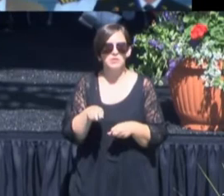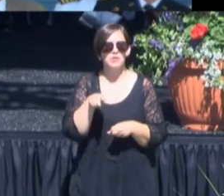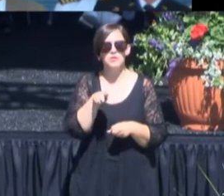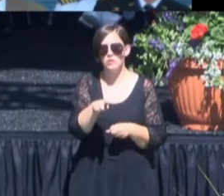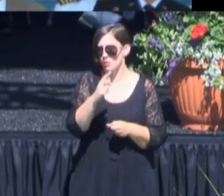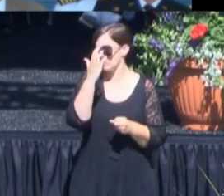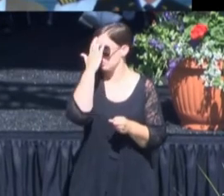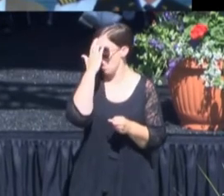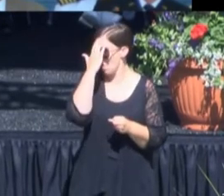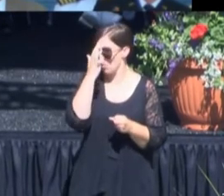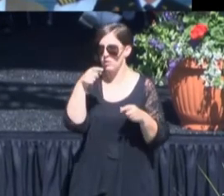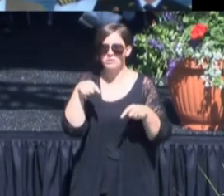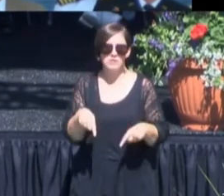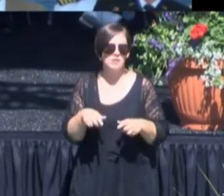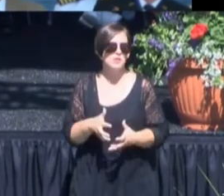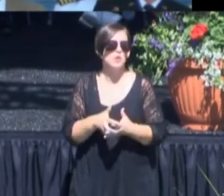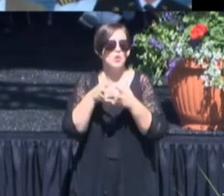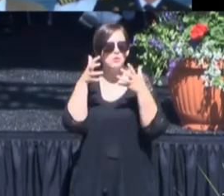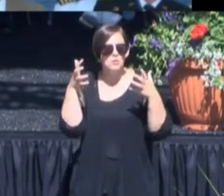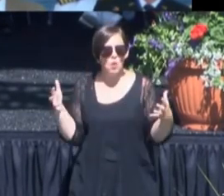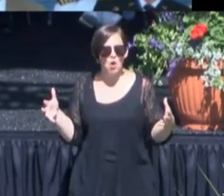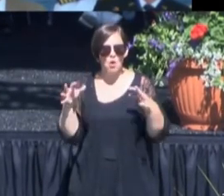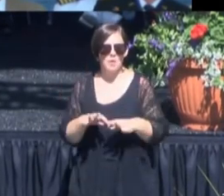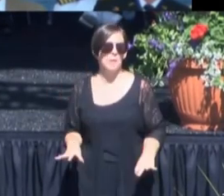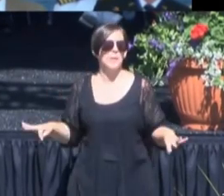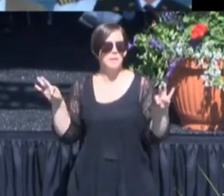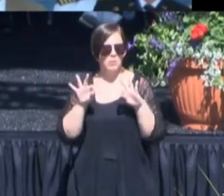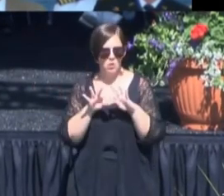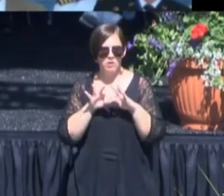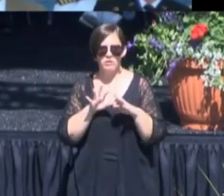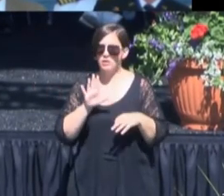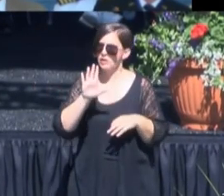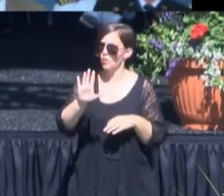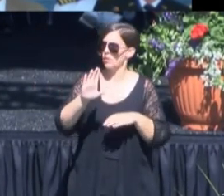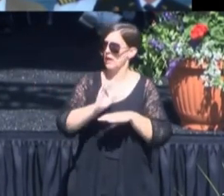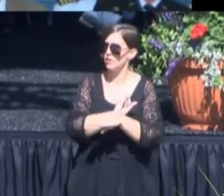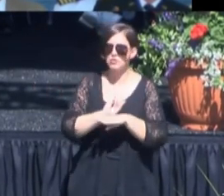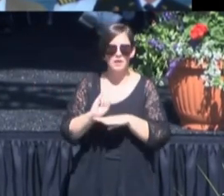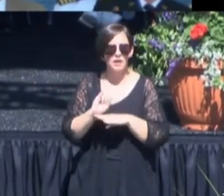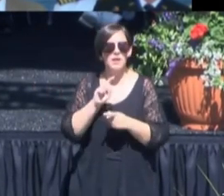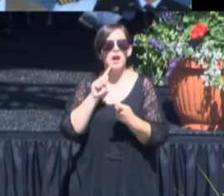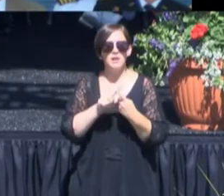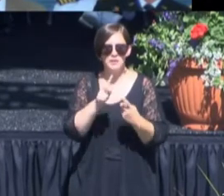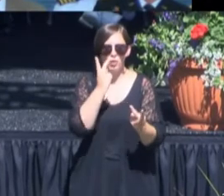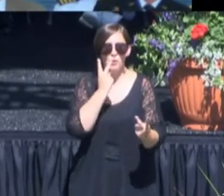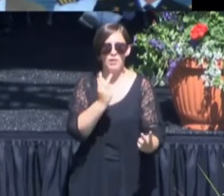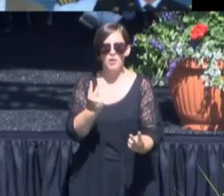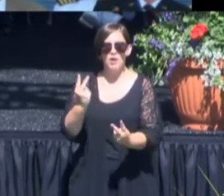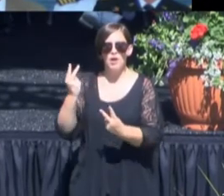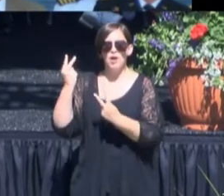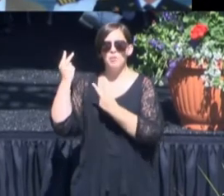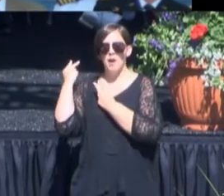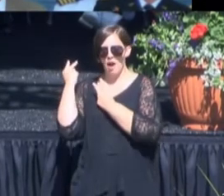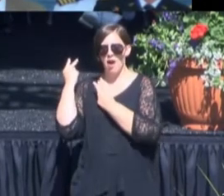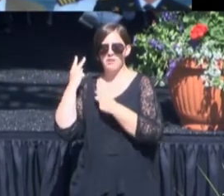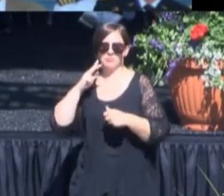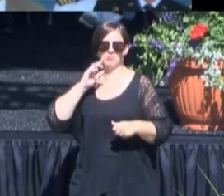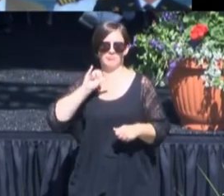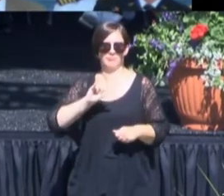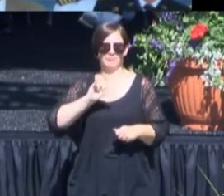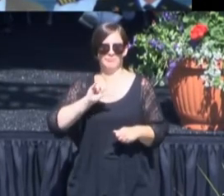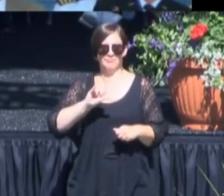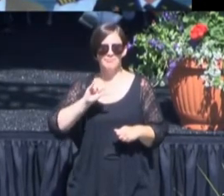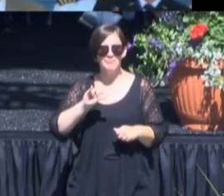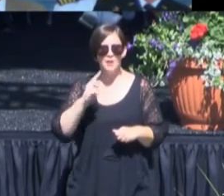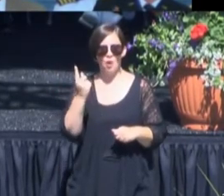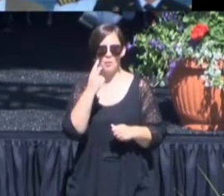know how important this institution is or your industry is until you look back at it. It's something you know best in a rearview